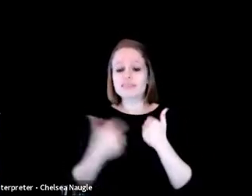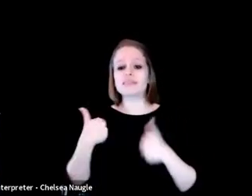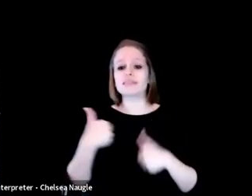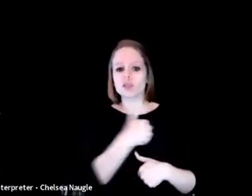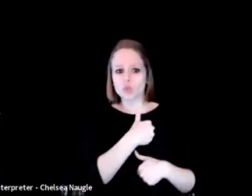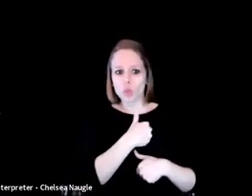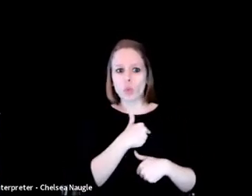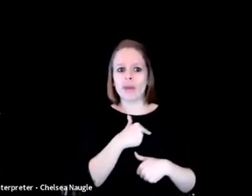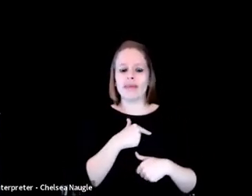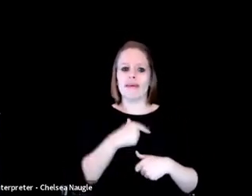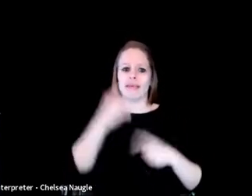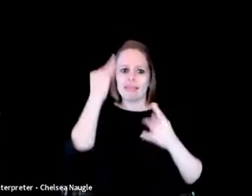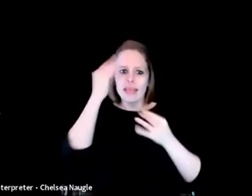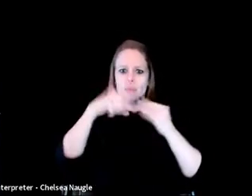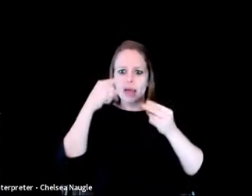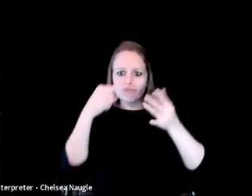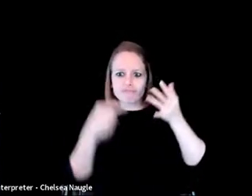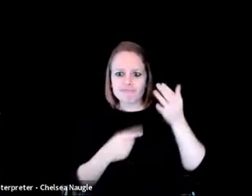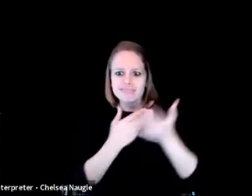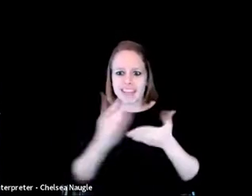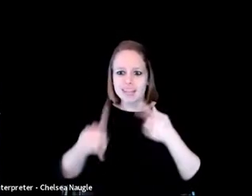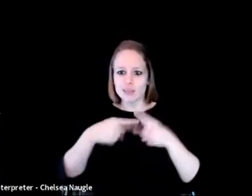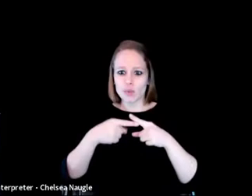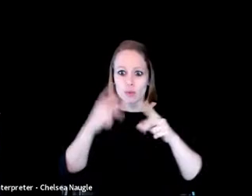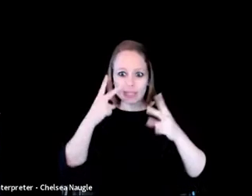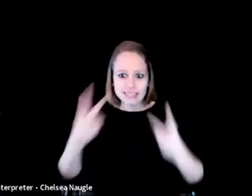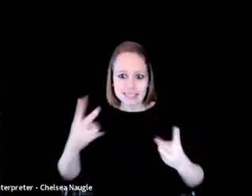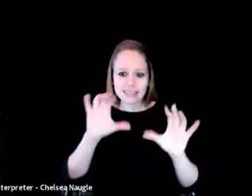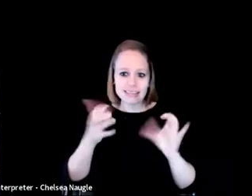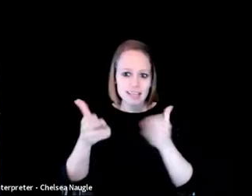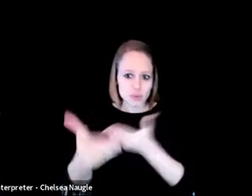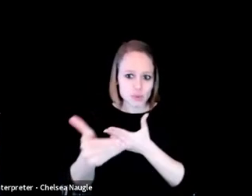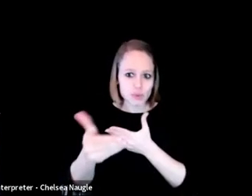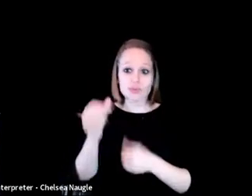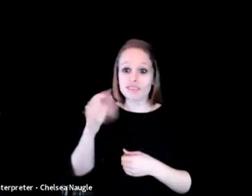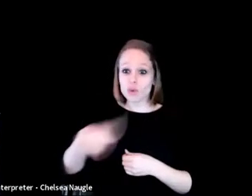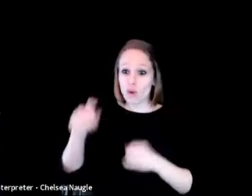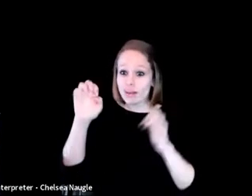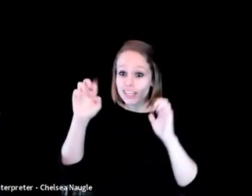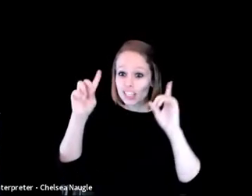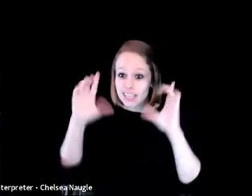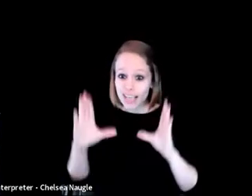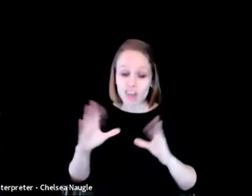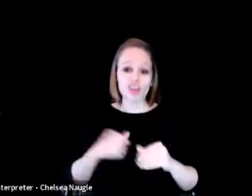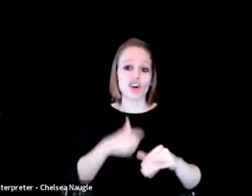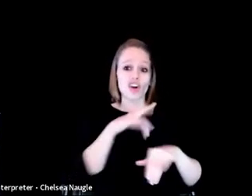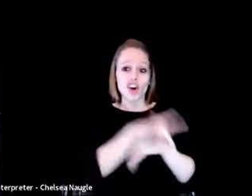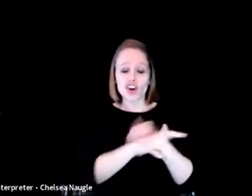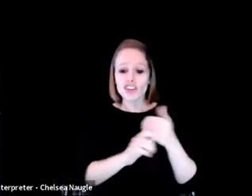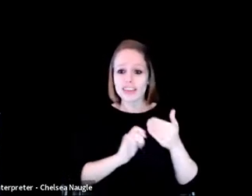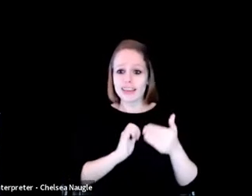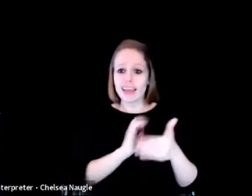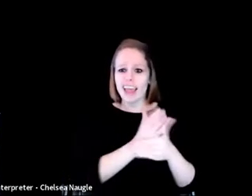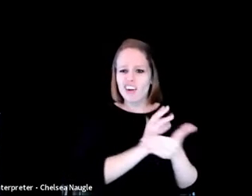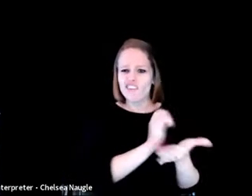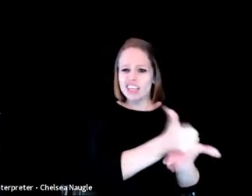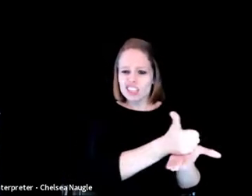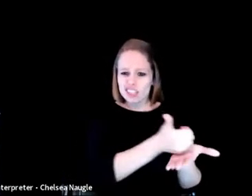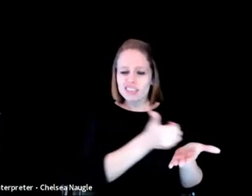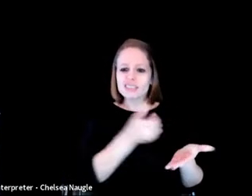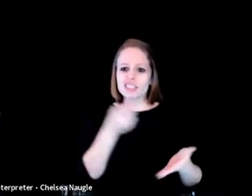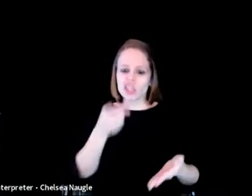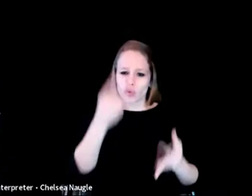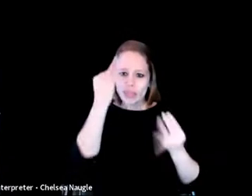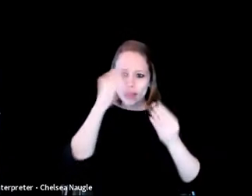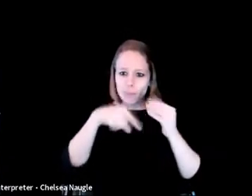to a classroom. Those of you who are educators or early interventionists, these are things that you're thinking about setting up in your classroom or helping families set